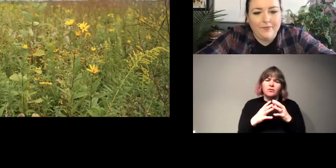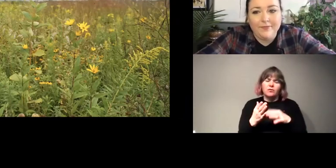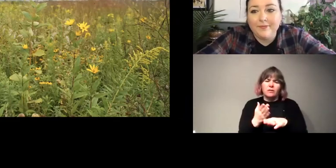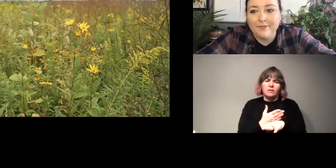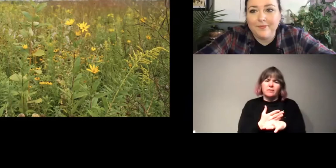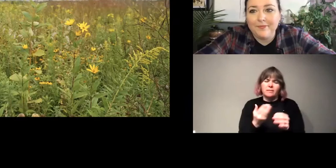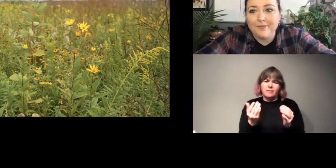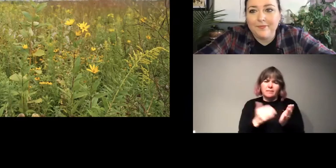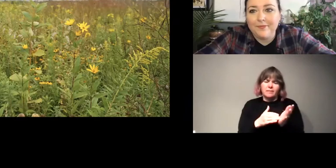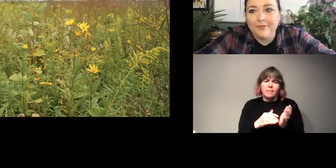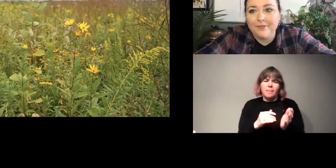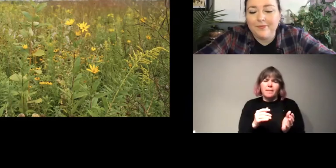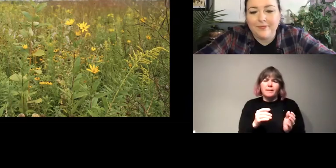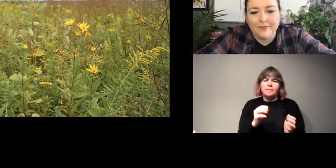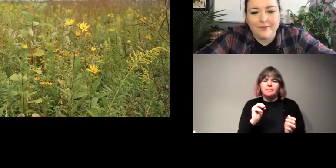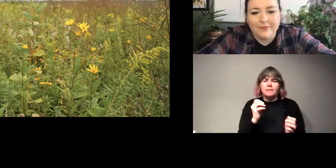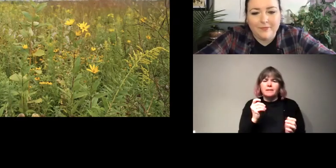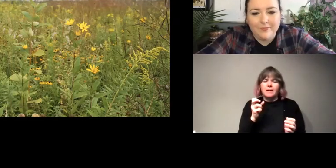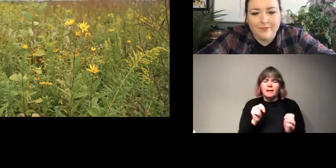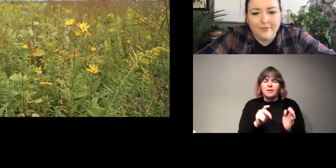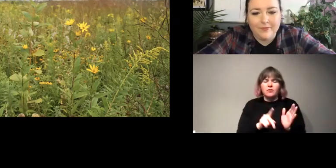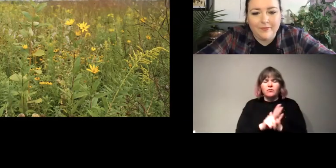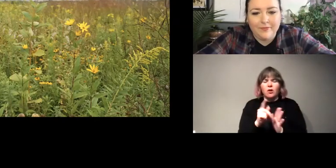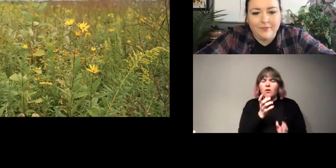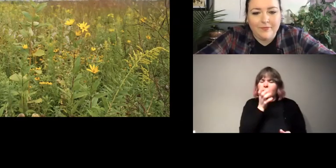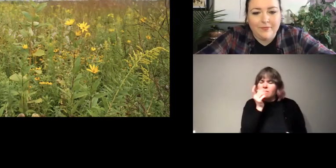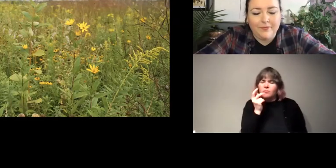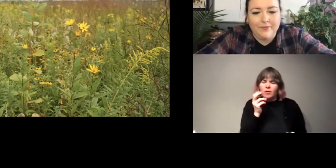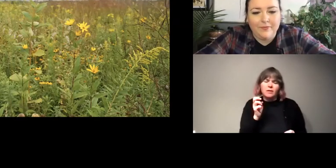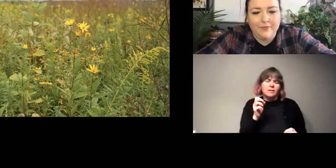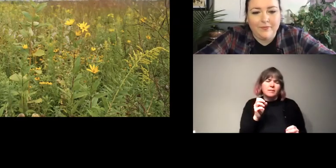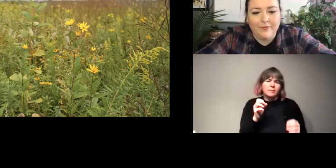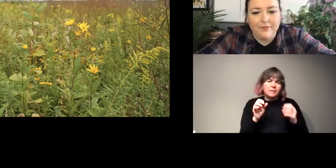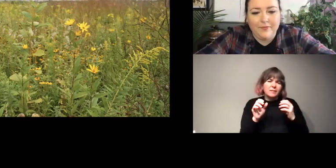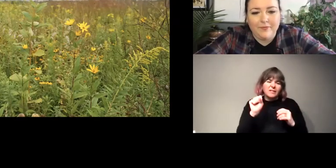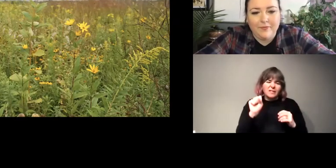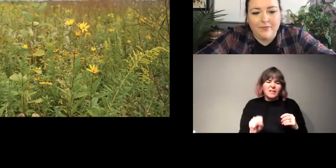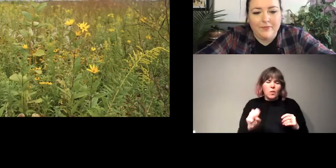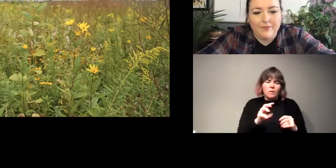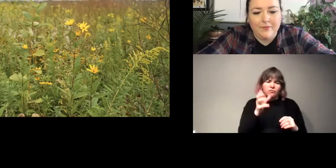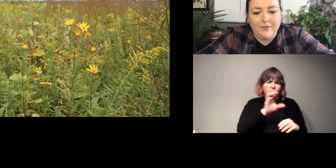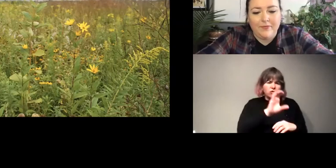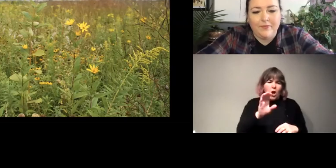Medewin National Tallgrass Prairie in Joliet, Illinois. It's just sort of like southwest of Chicago.